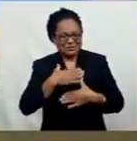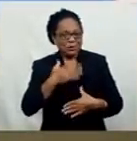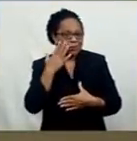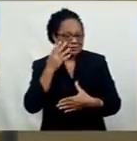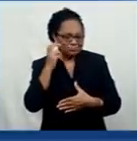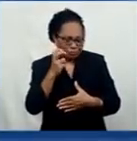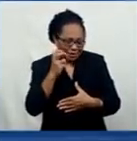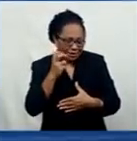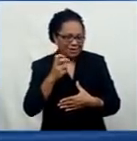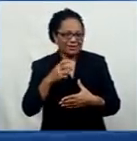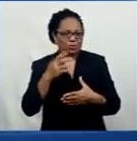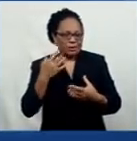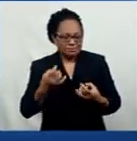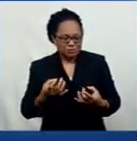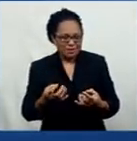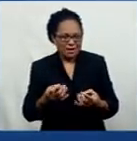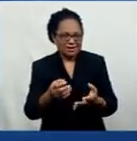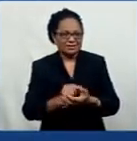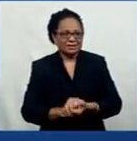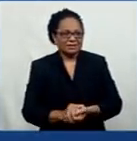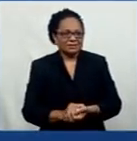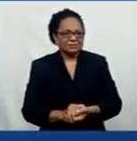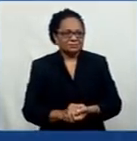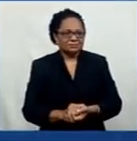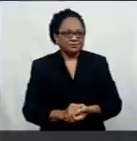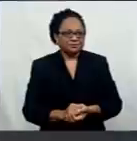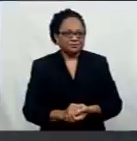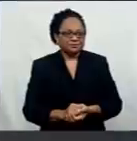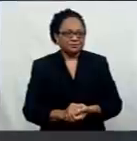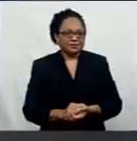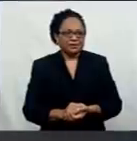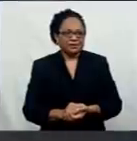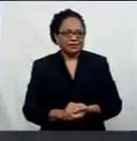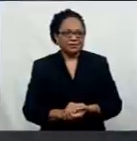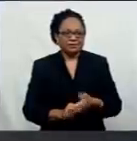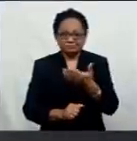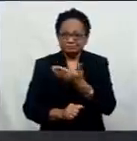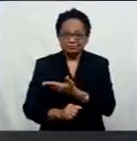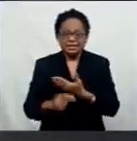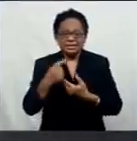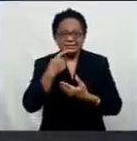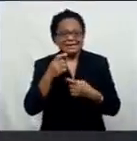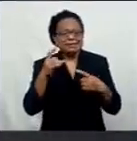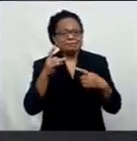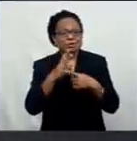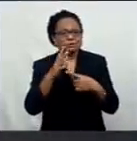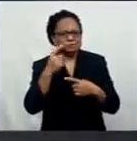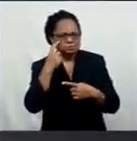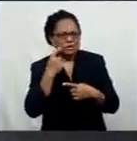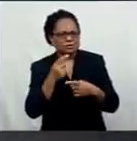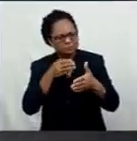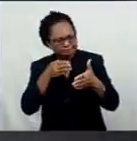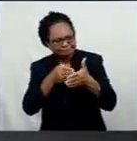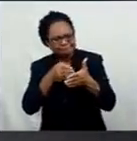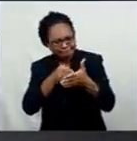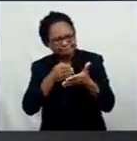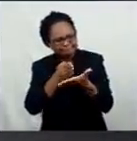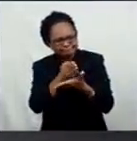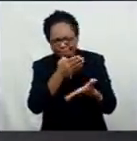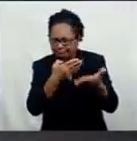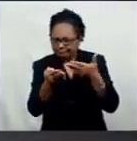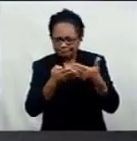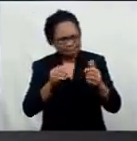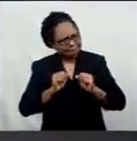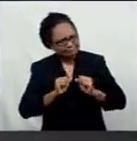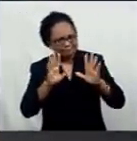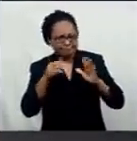and try to conquer every hard obstacle